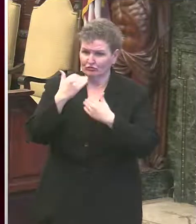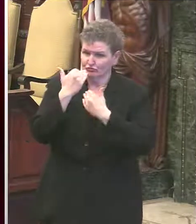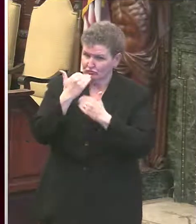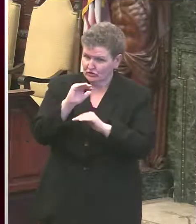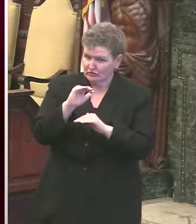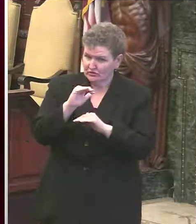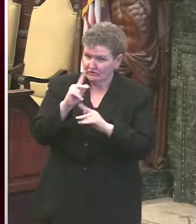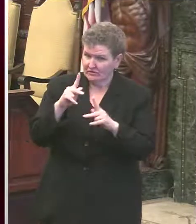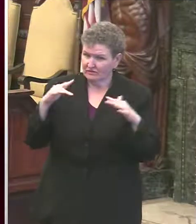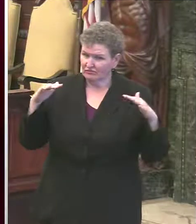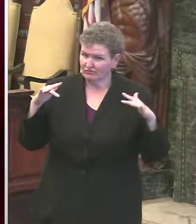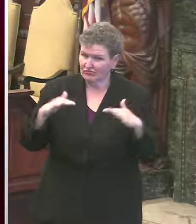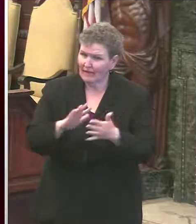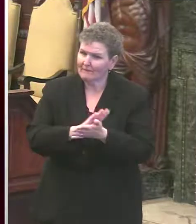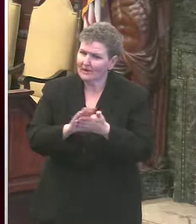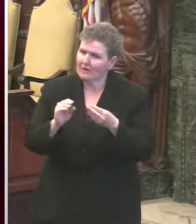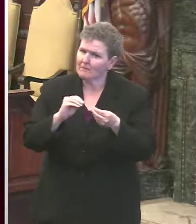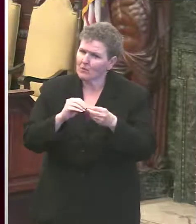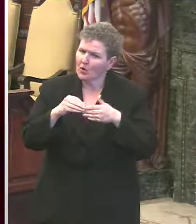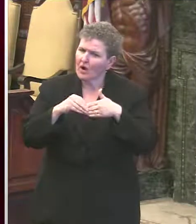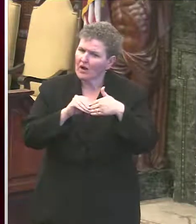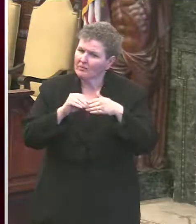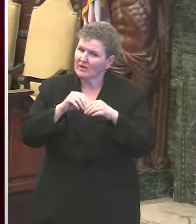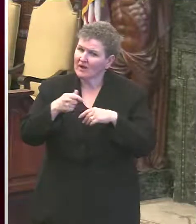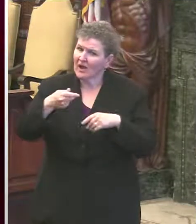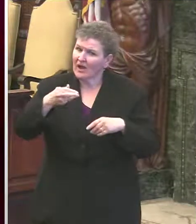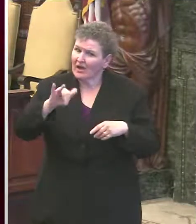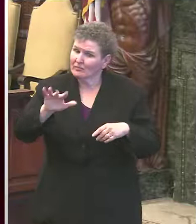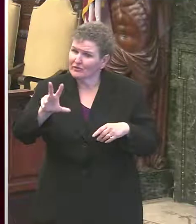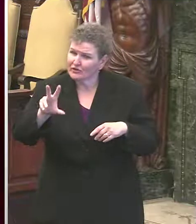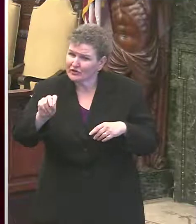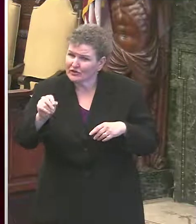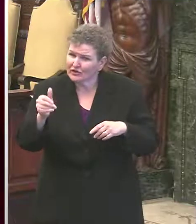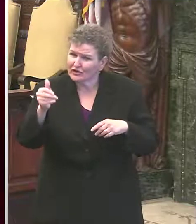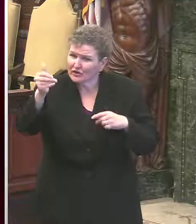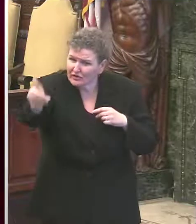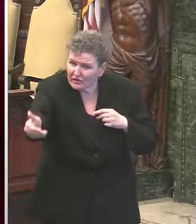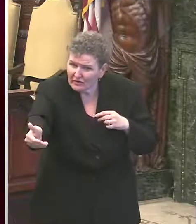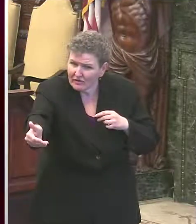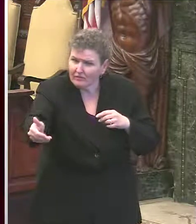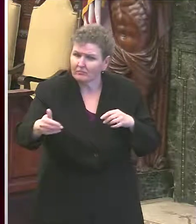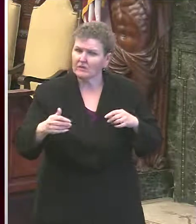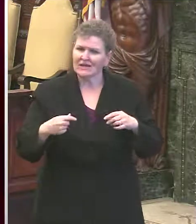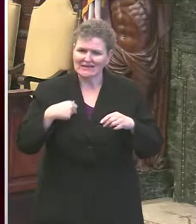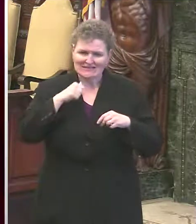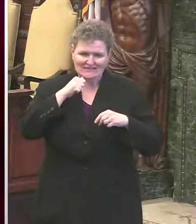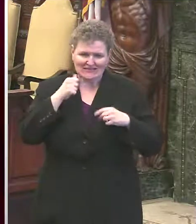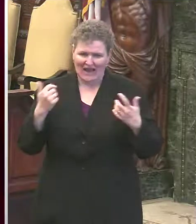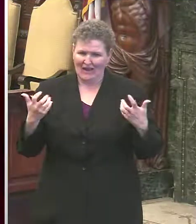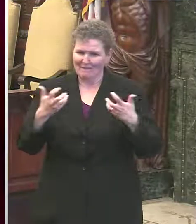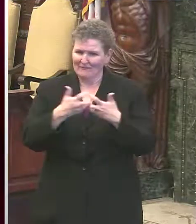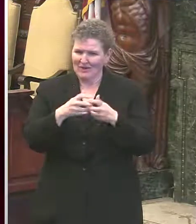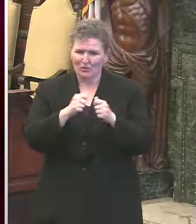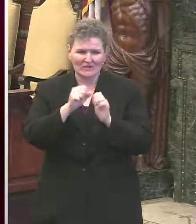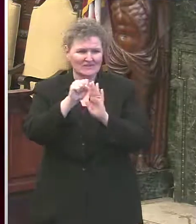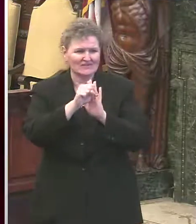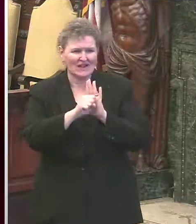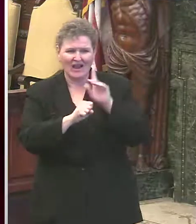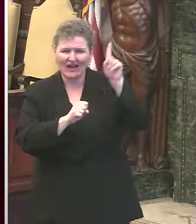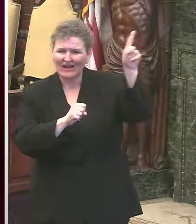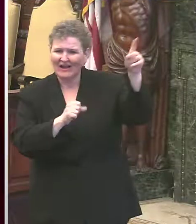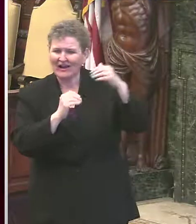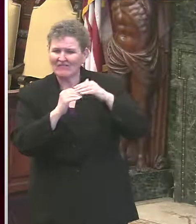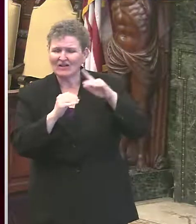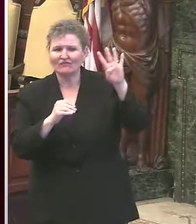on April 30th, that then those capacity limits will fall in line with the state levels. So 75% indoor dining,